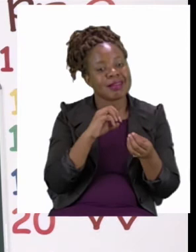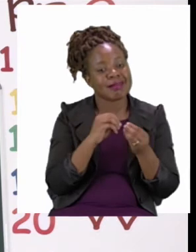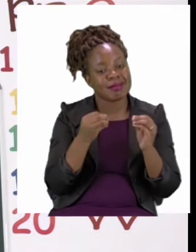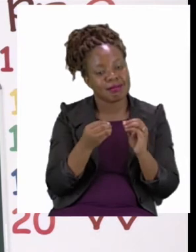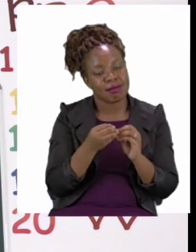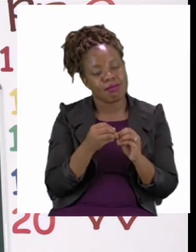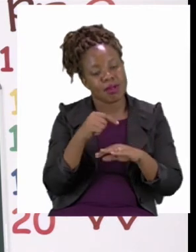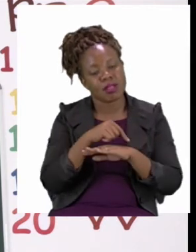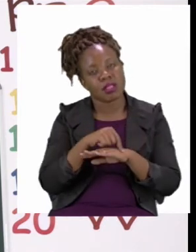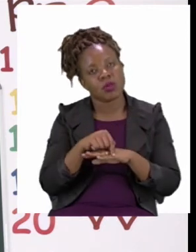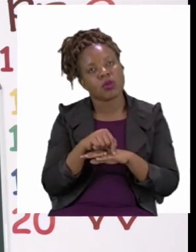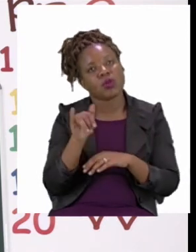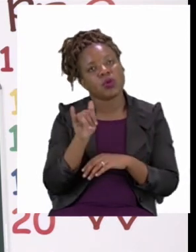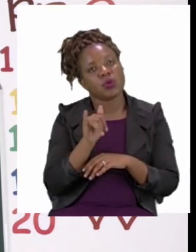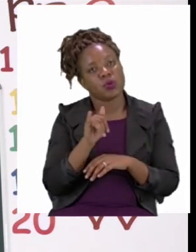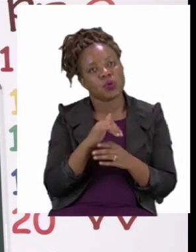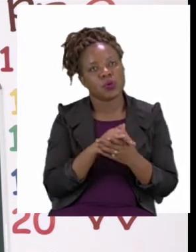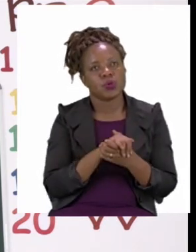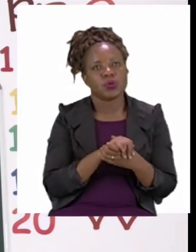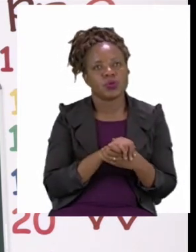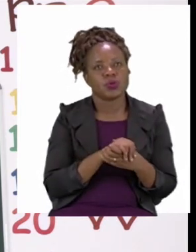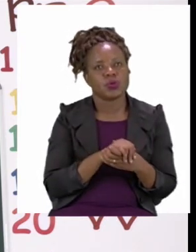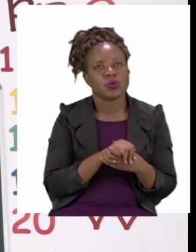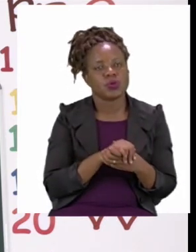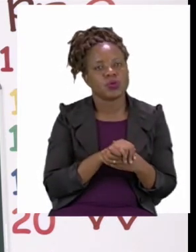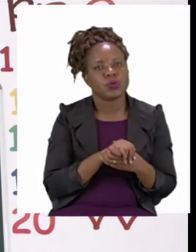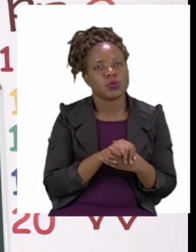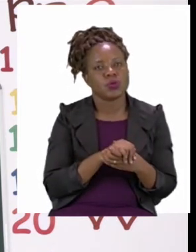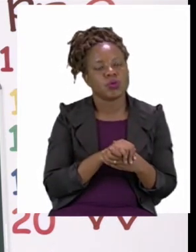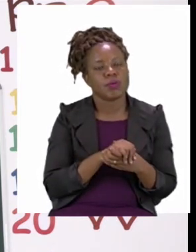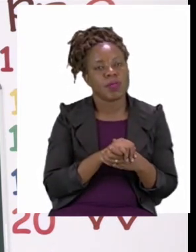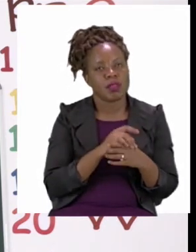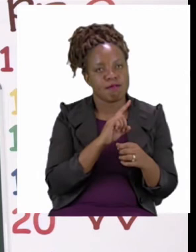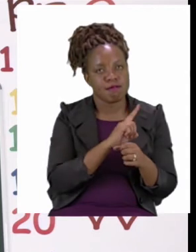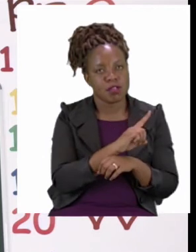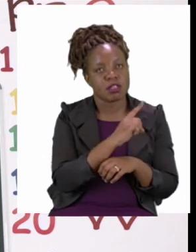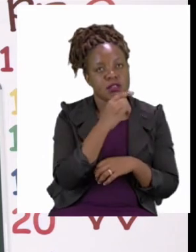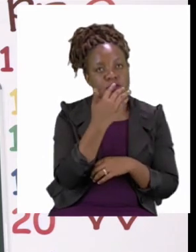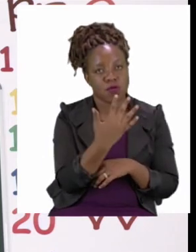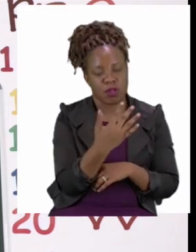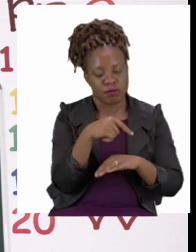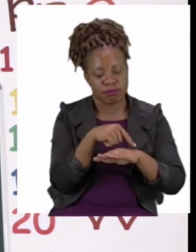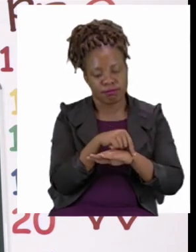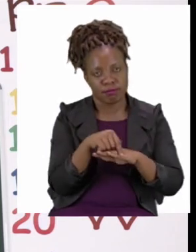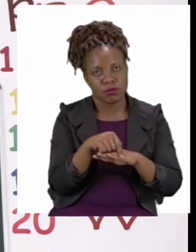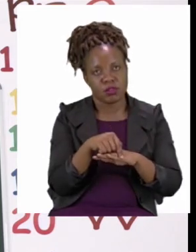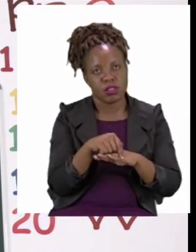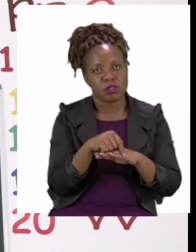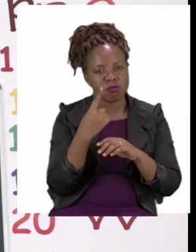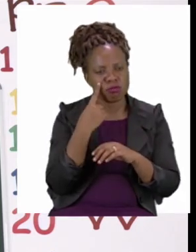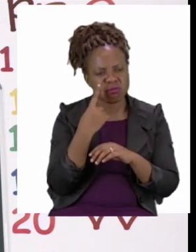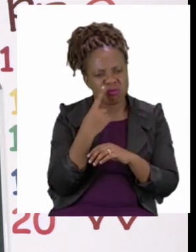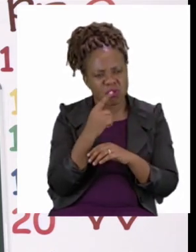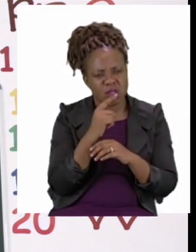been underlined. In this case, it is the first 5 that has been underlined. And if you check